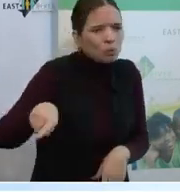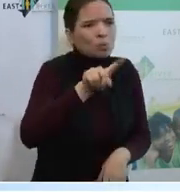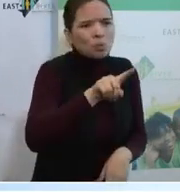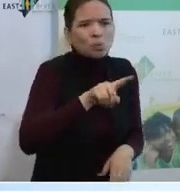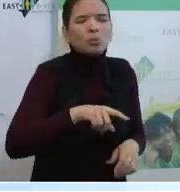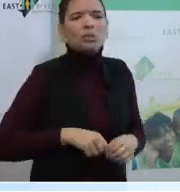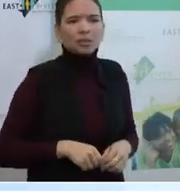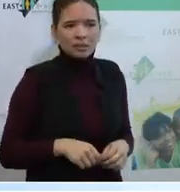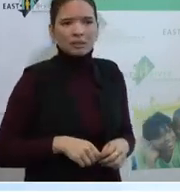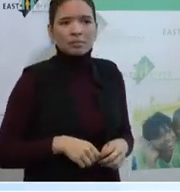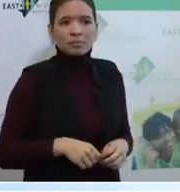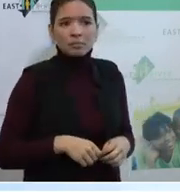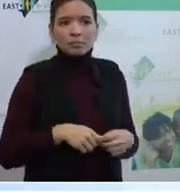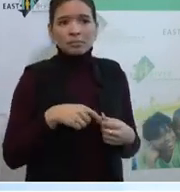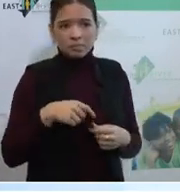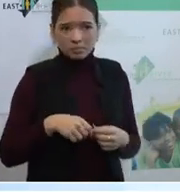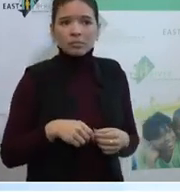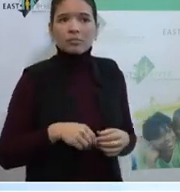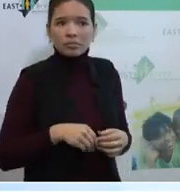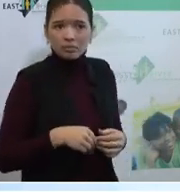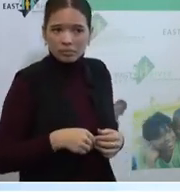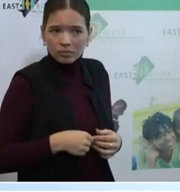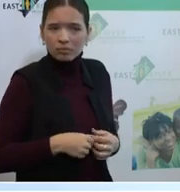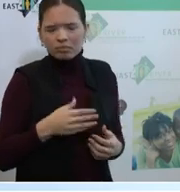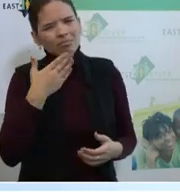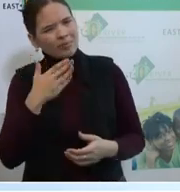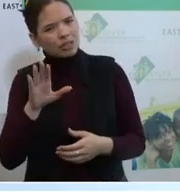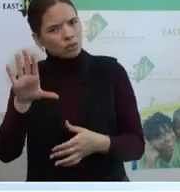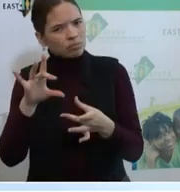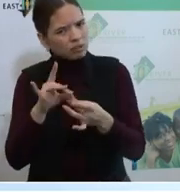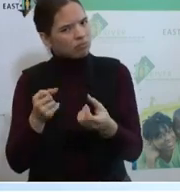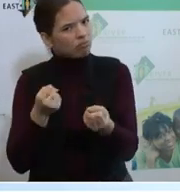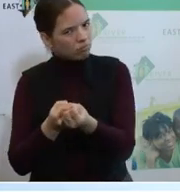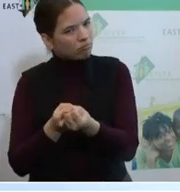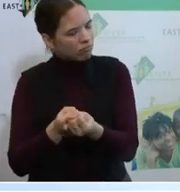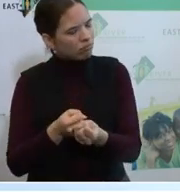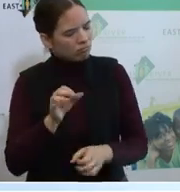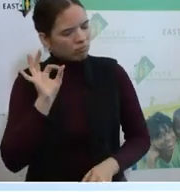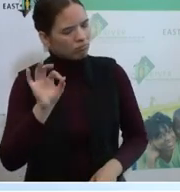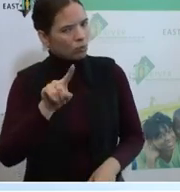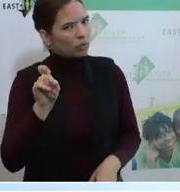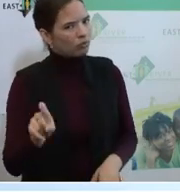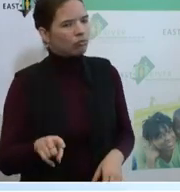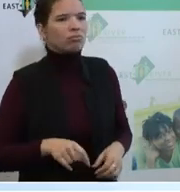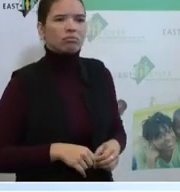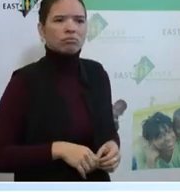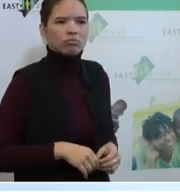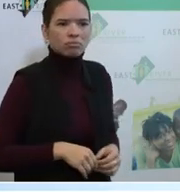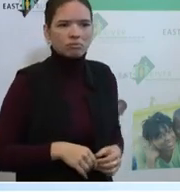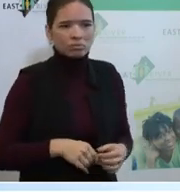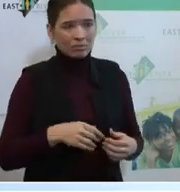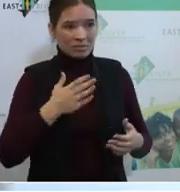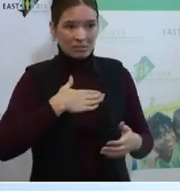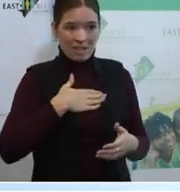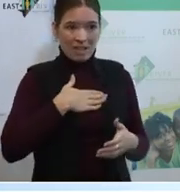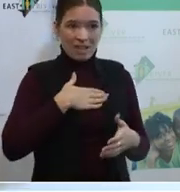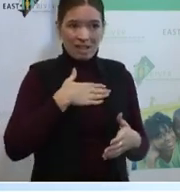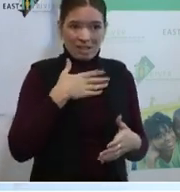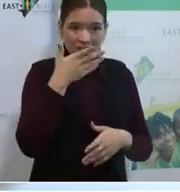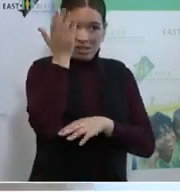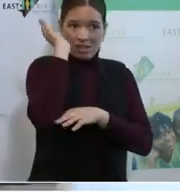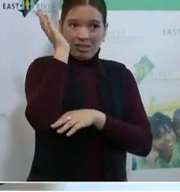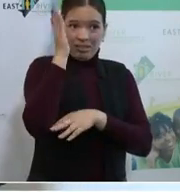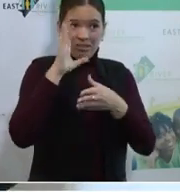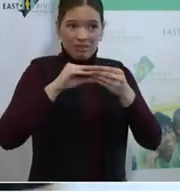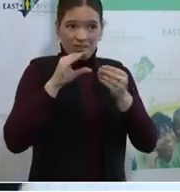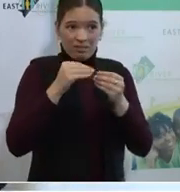point, because another thing that I mentioned in my remarks in my inaugural was how do we